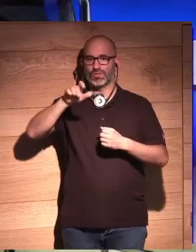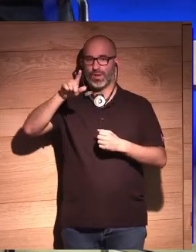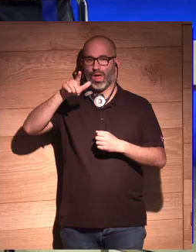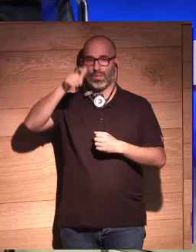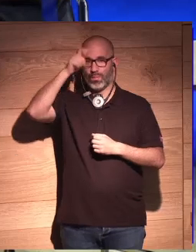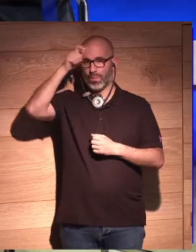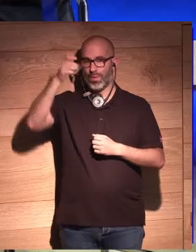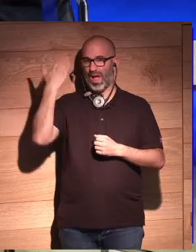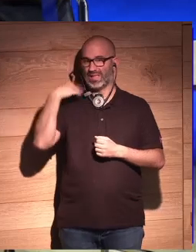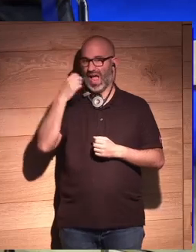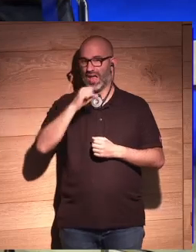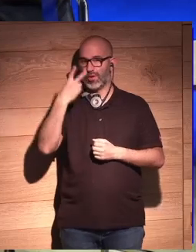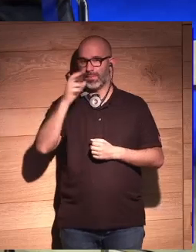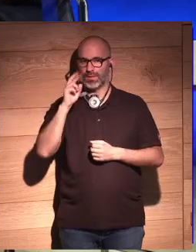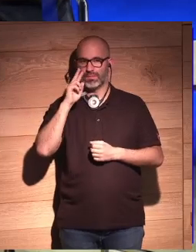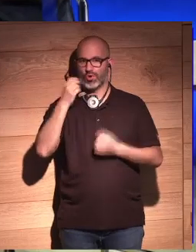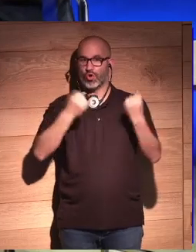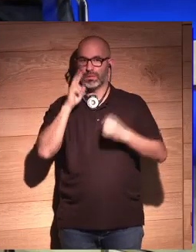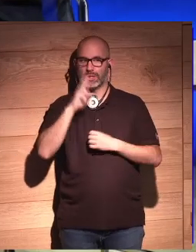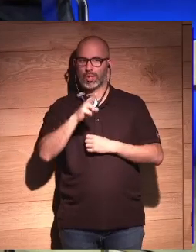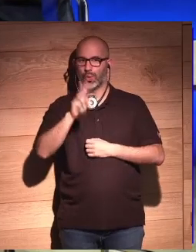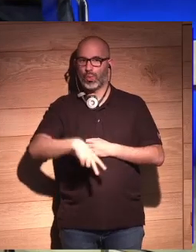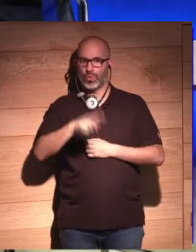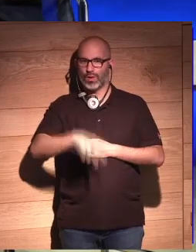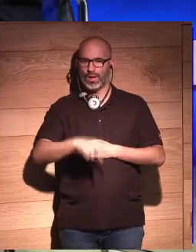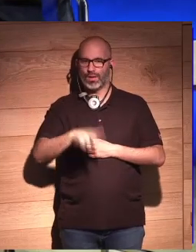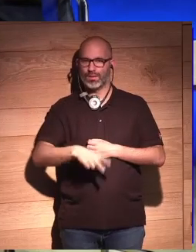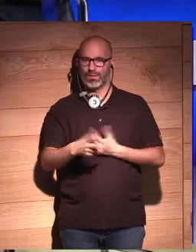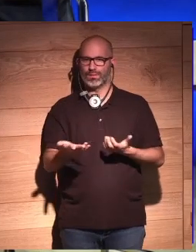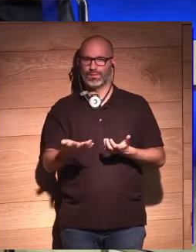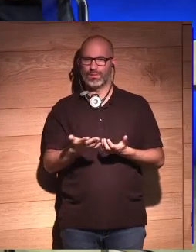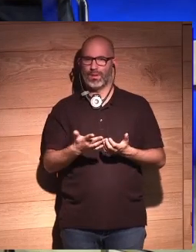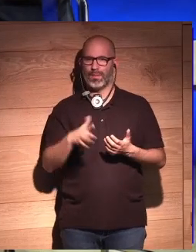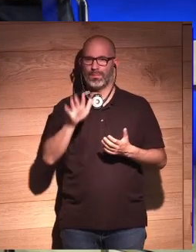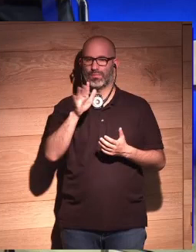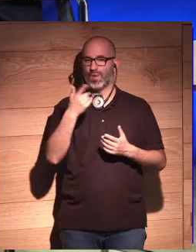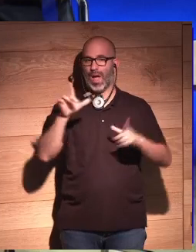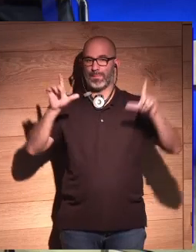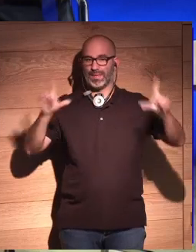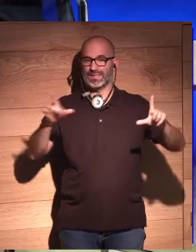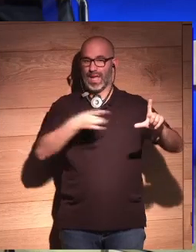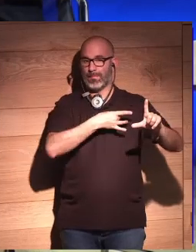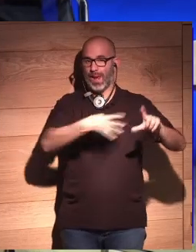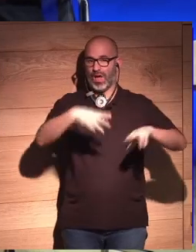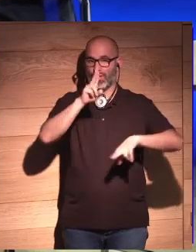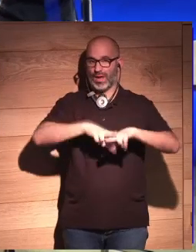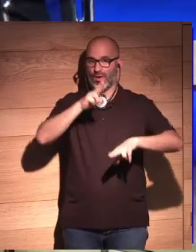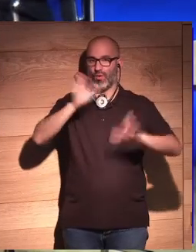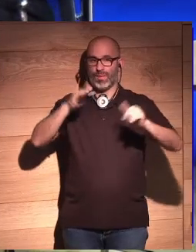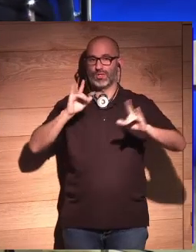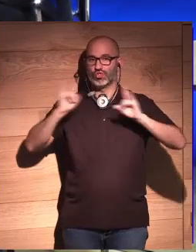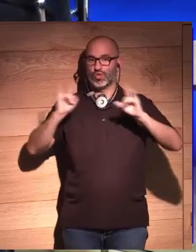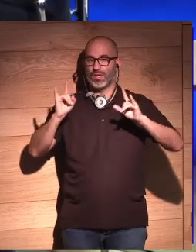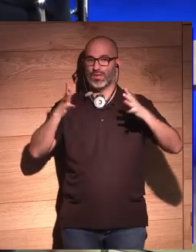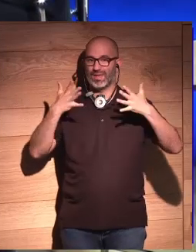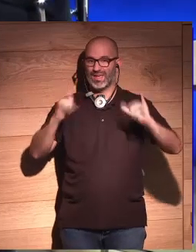it was like a flat screen, screen, of course, black and white, not even sound. It was a silent film. And